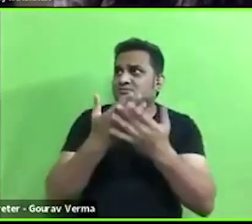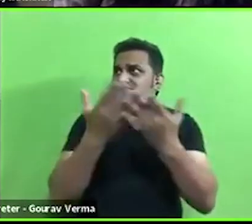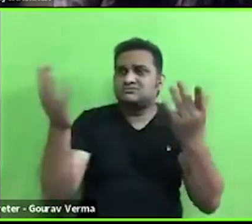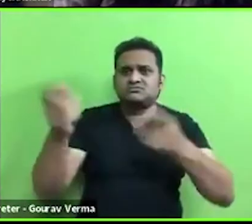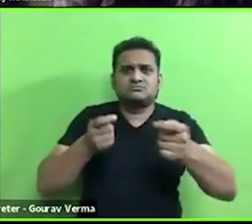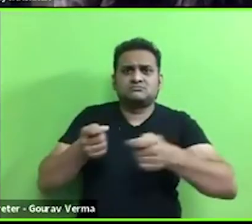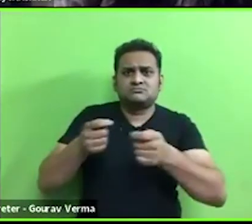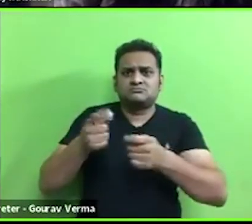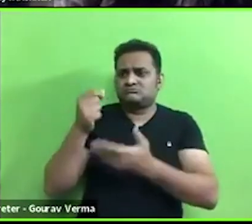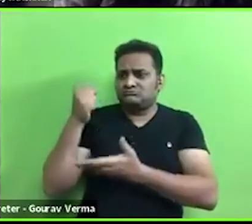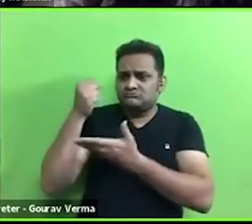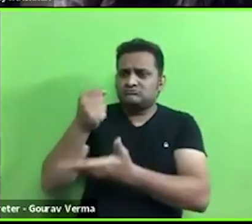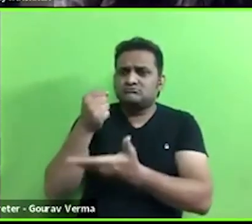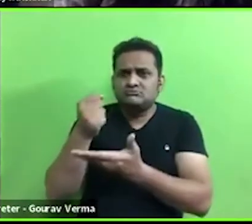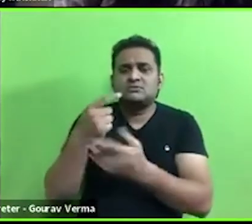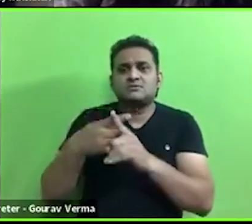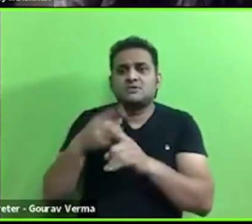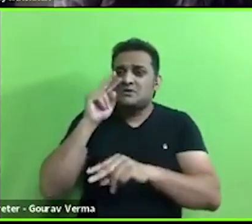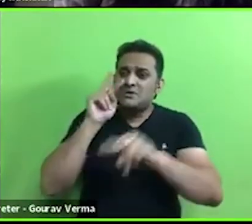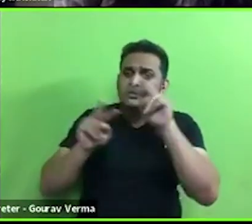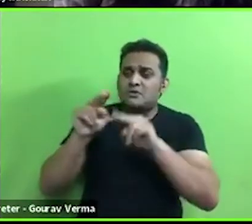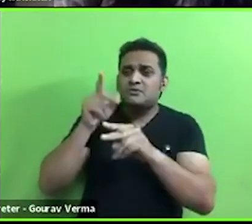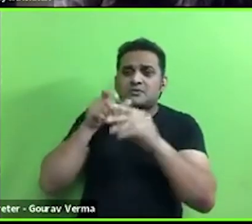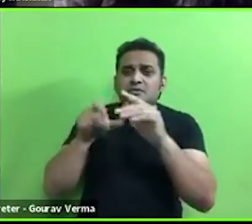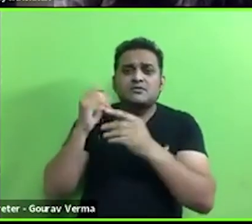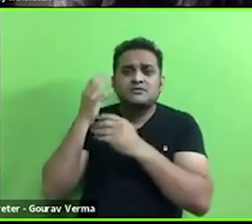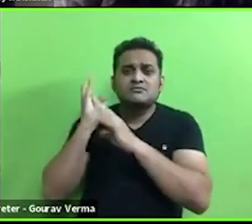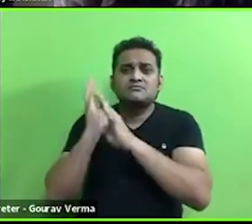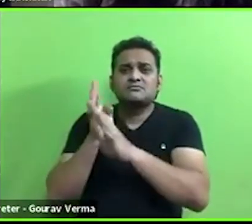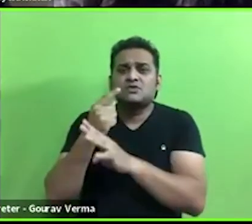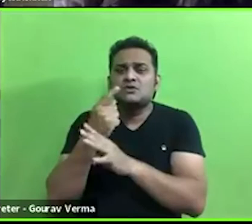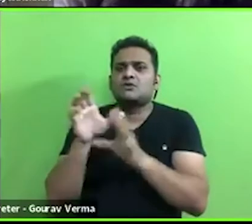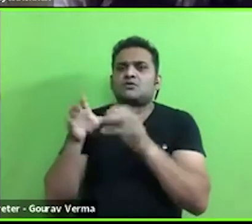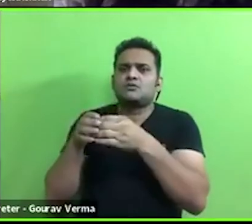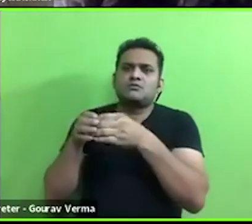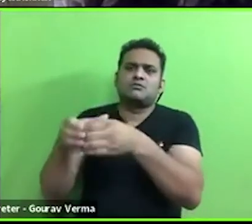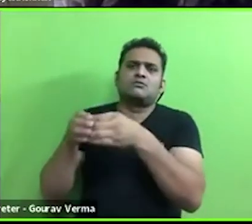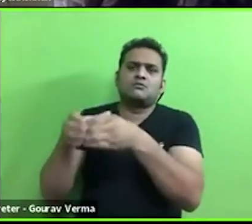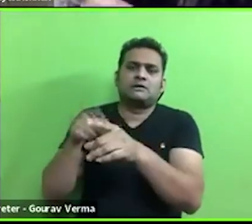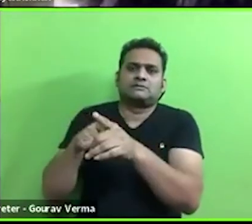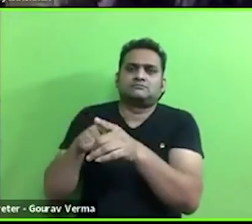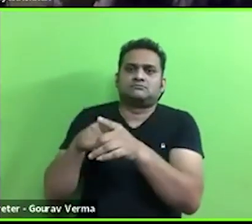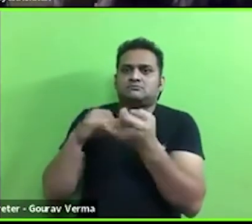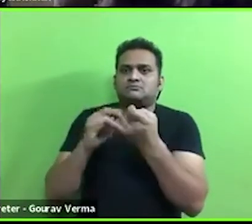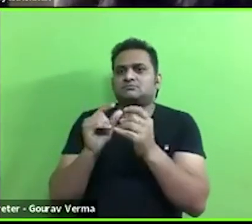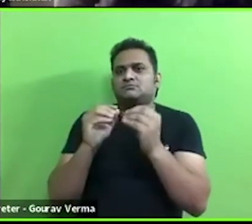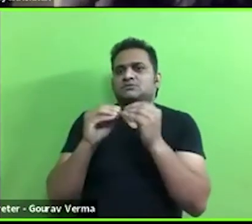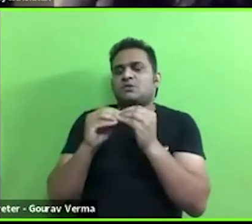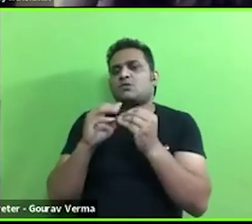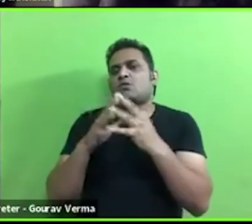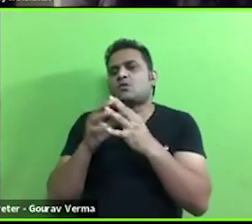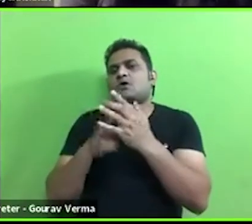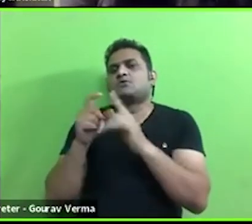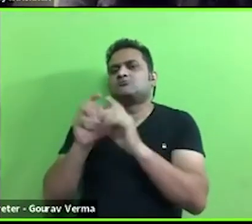and funded and visited by just one set of people. And you have to subvert this set in whatever way